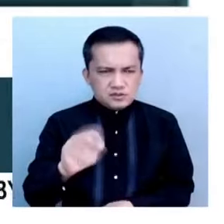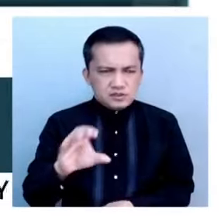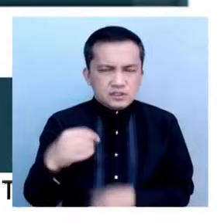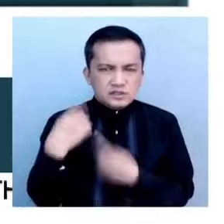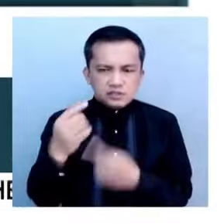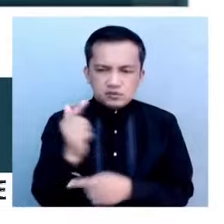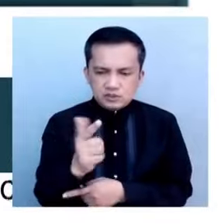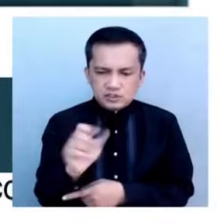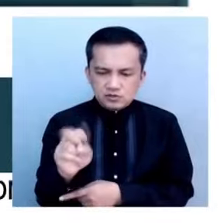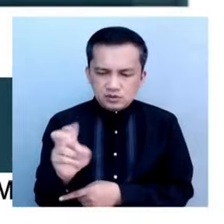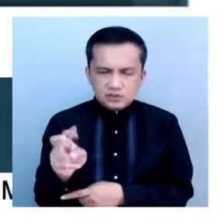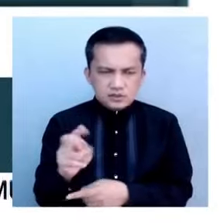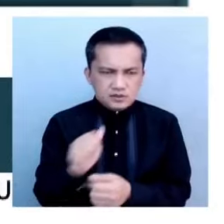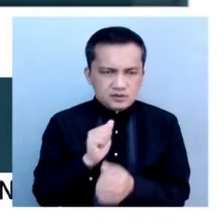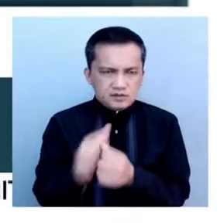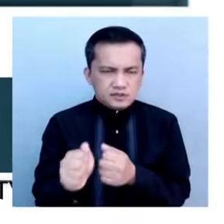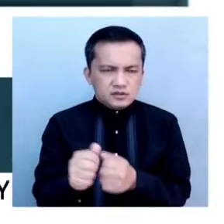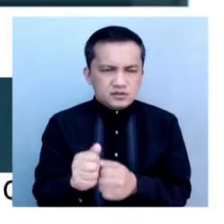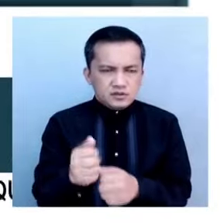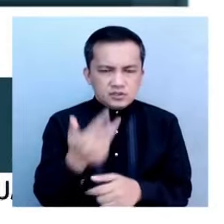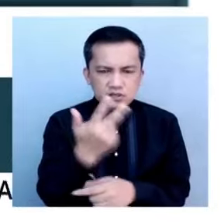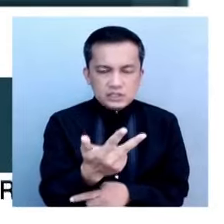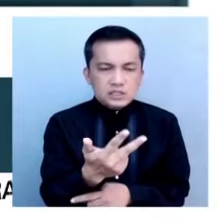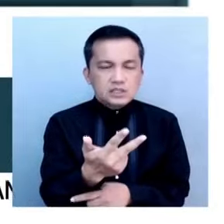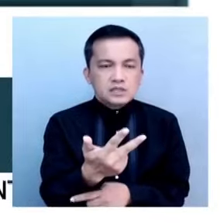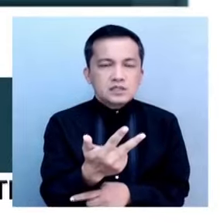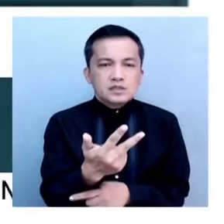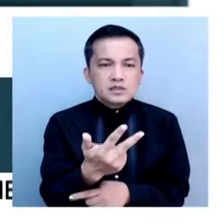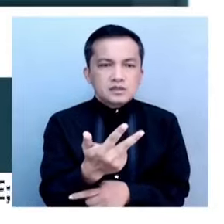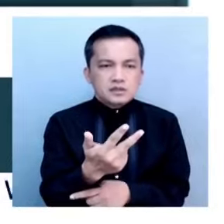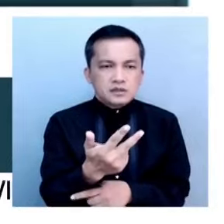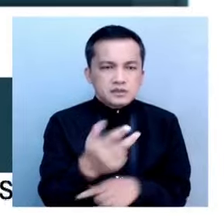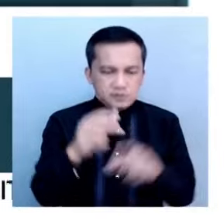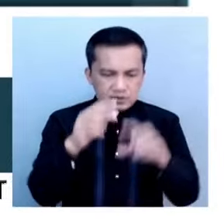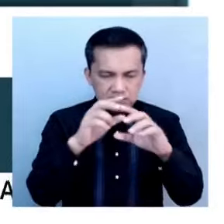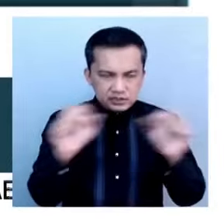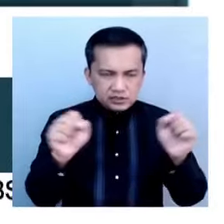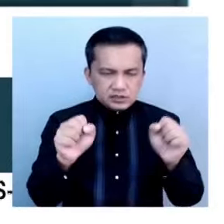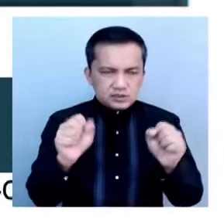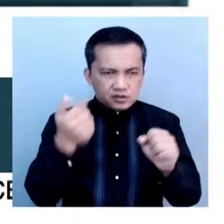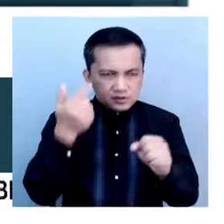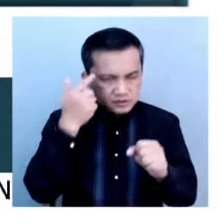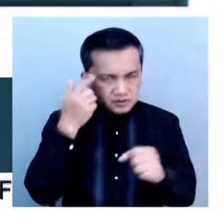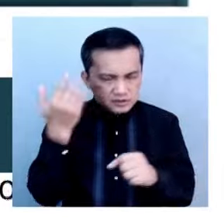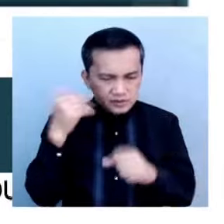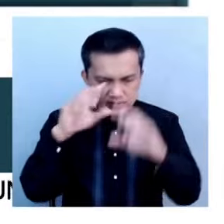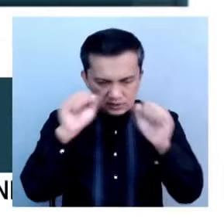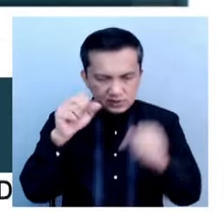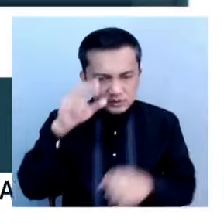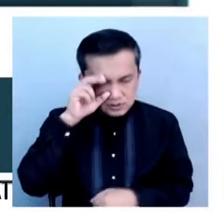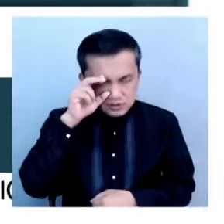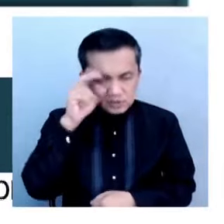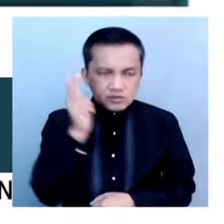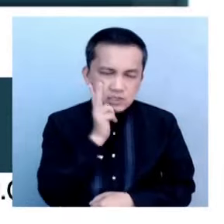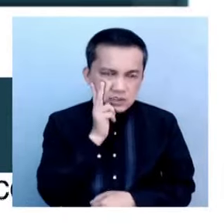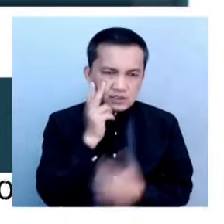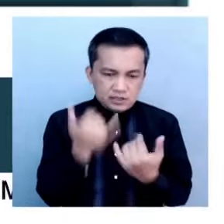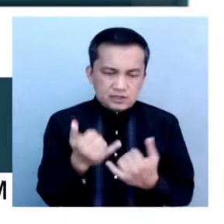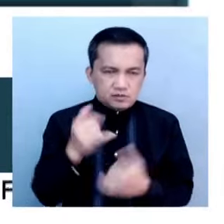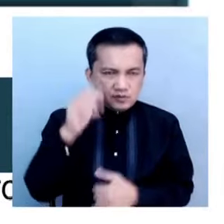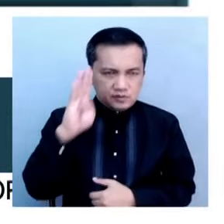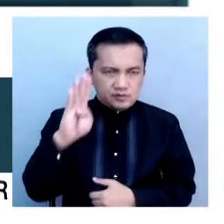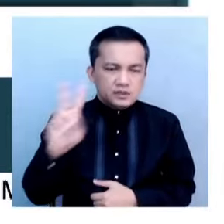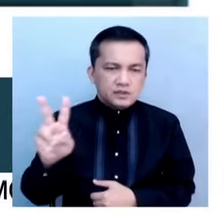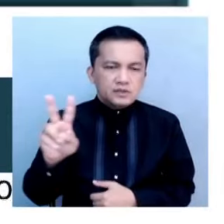it passing through three presidential administrations from the time President Aquino, President Duterte, now President Bongbong